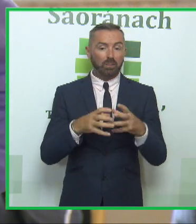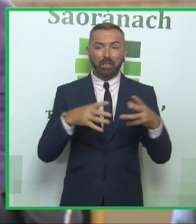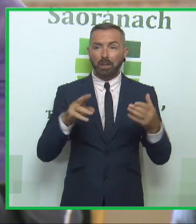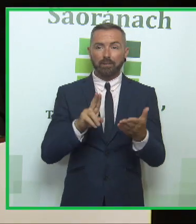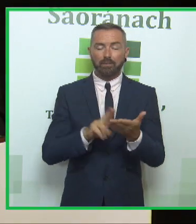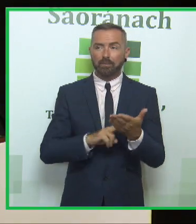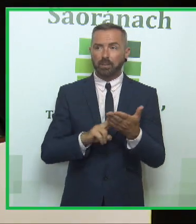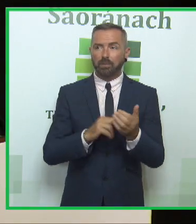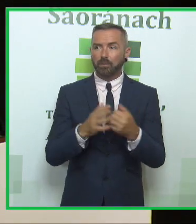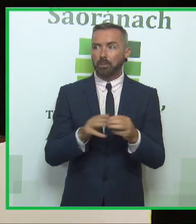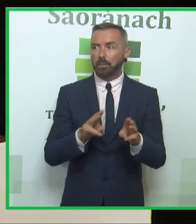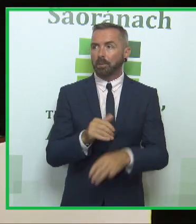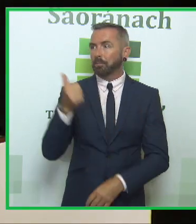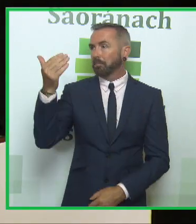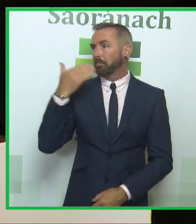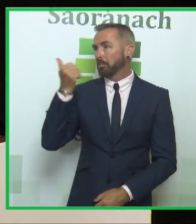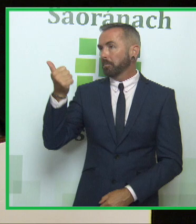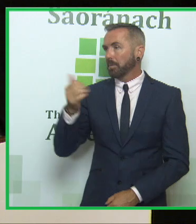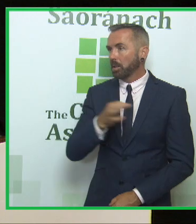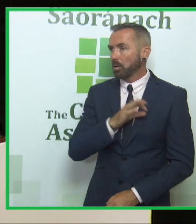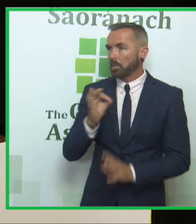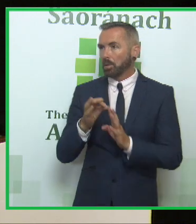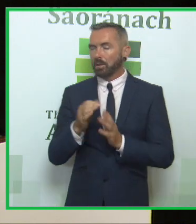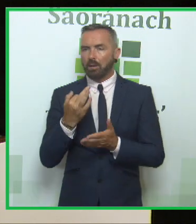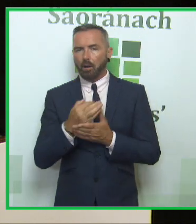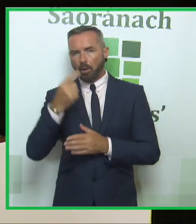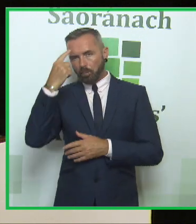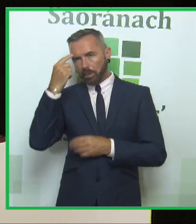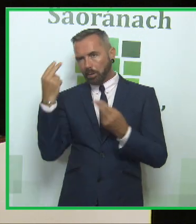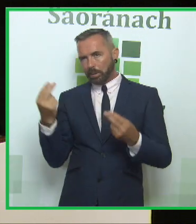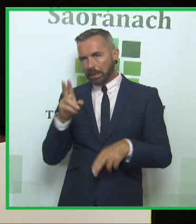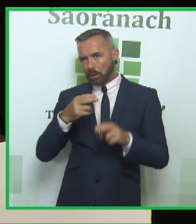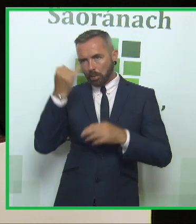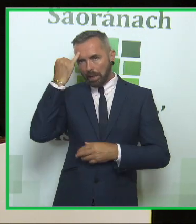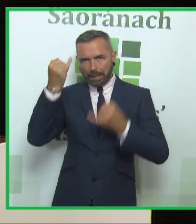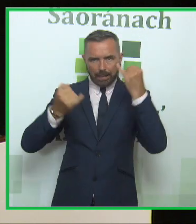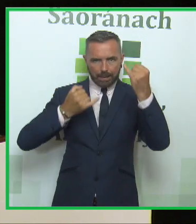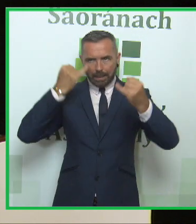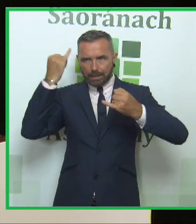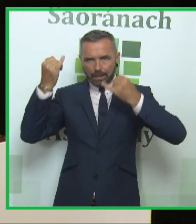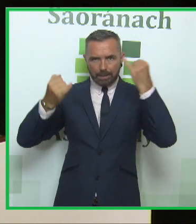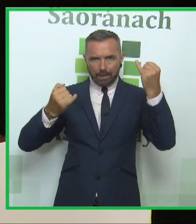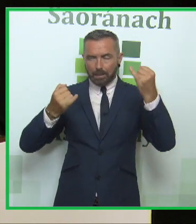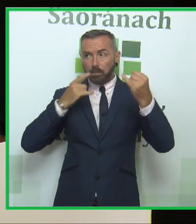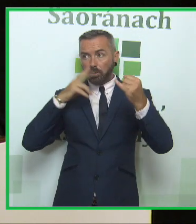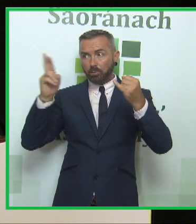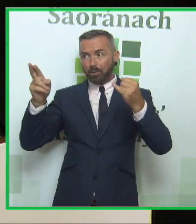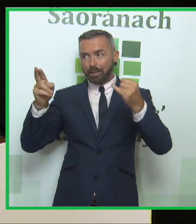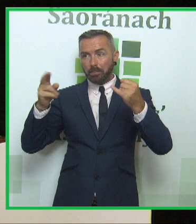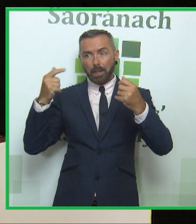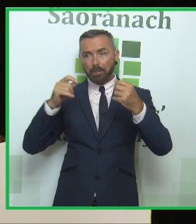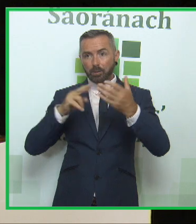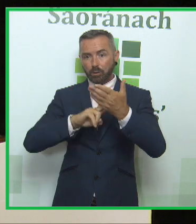people. Basically. Really good point. And it's, often we think we have to come up with new ideas. I think what I'm coming through strongly from tables is scaling